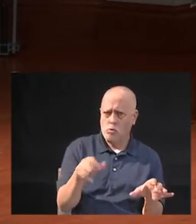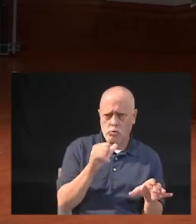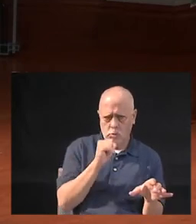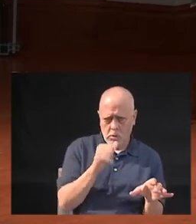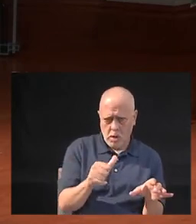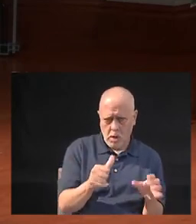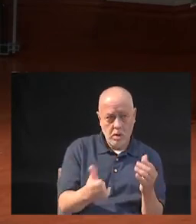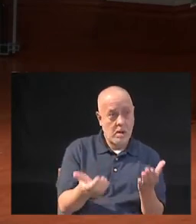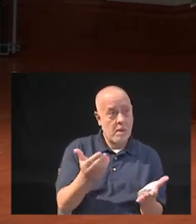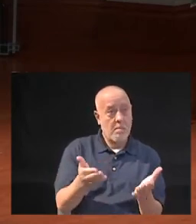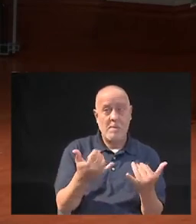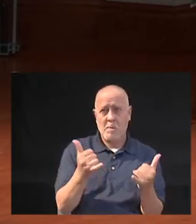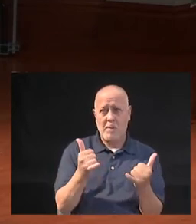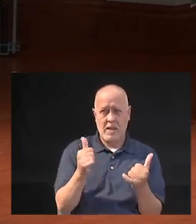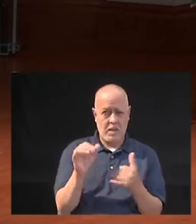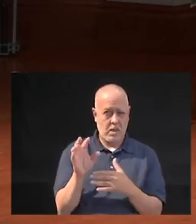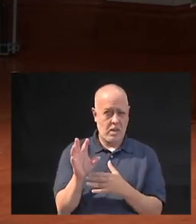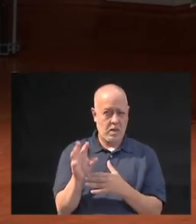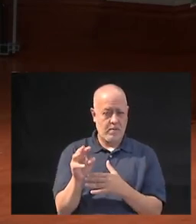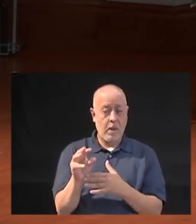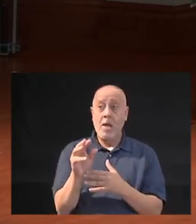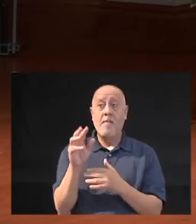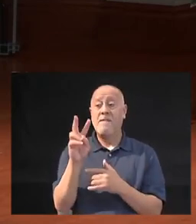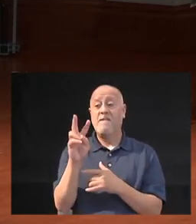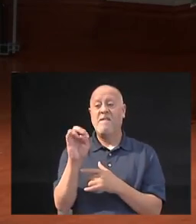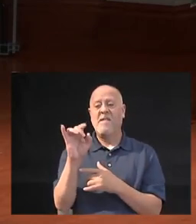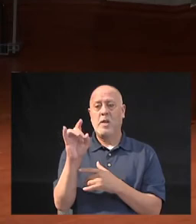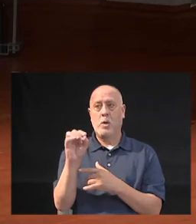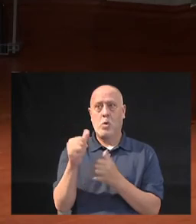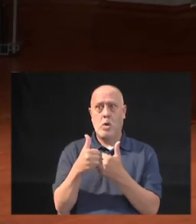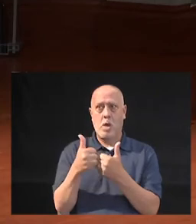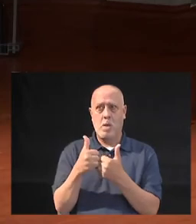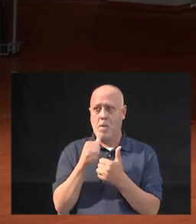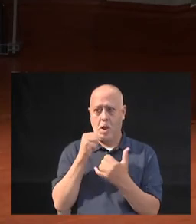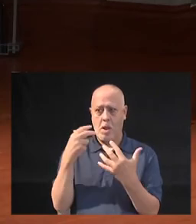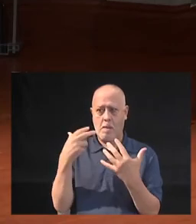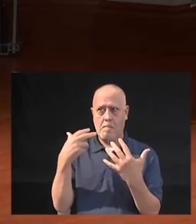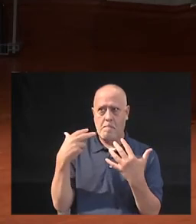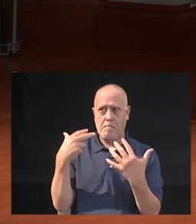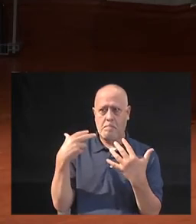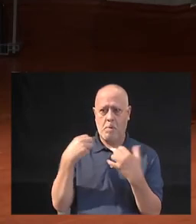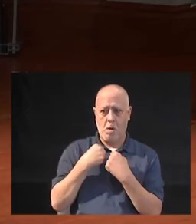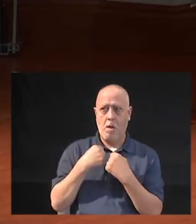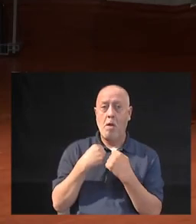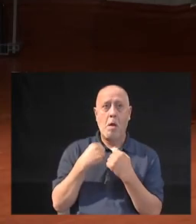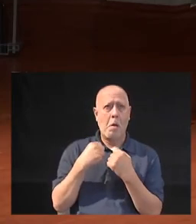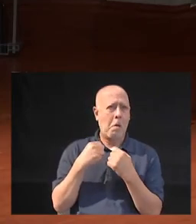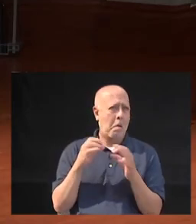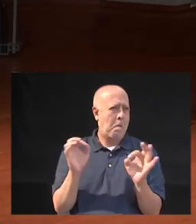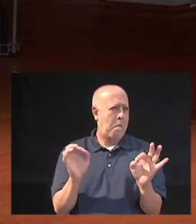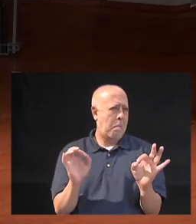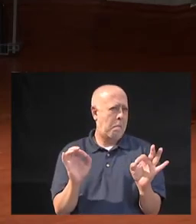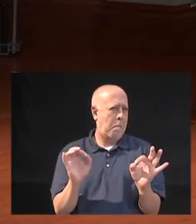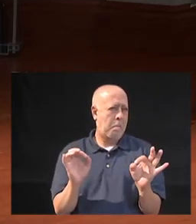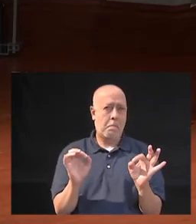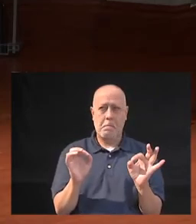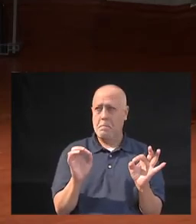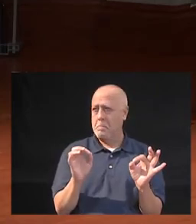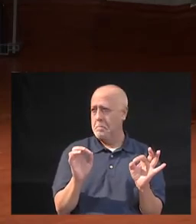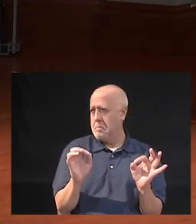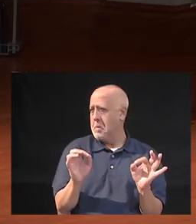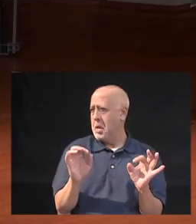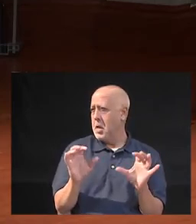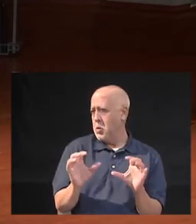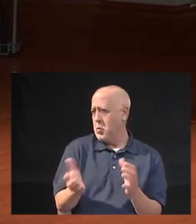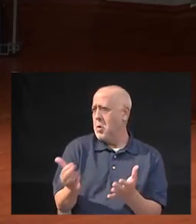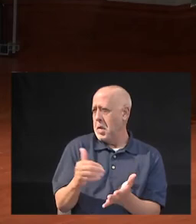do, maybe you play that video game and you don't get caught. So the next time you think, well, it wasn't that big of a deal. Nothing bad happened. I